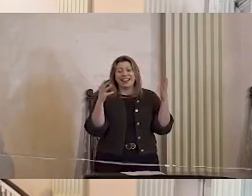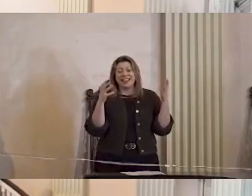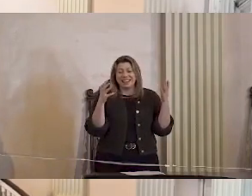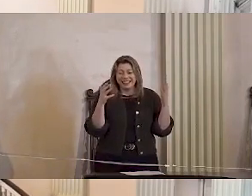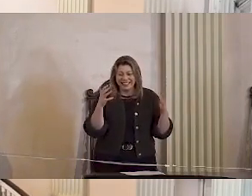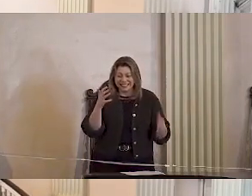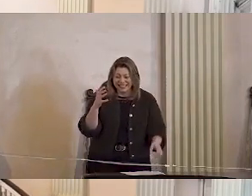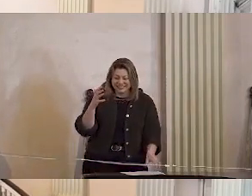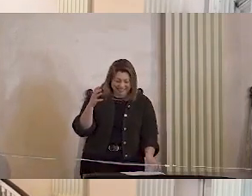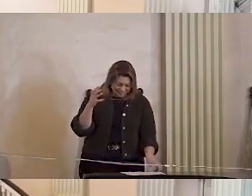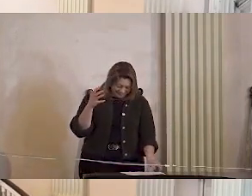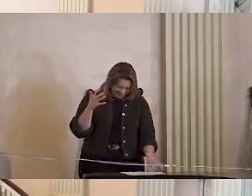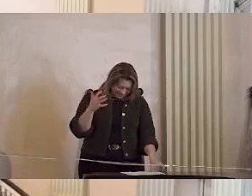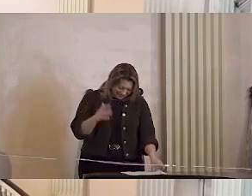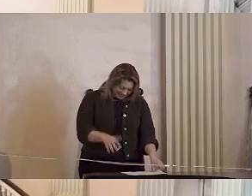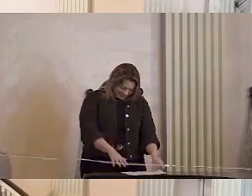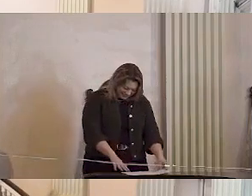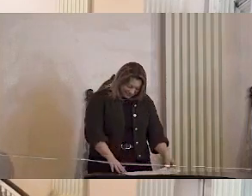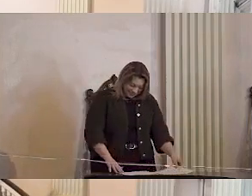Yay!